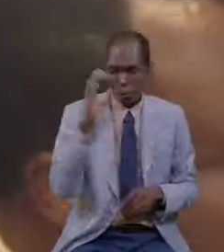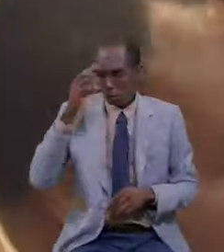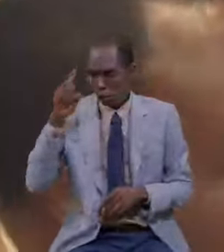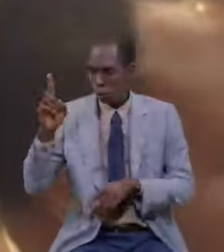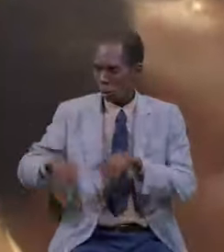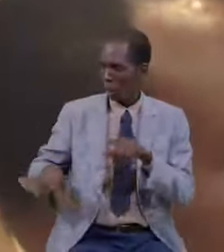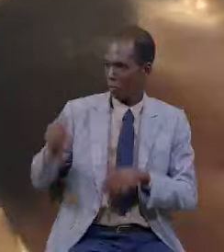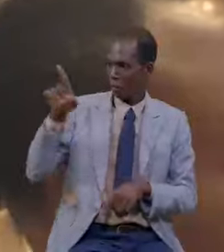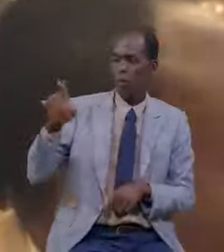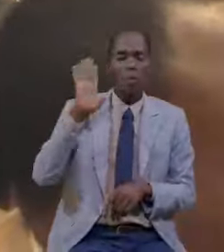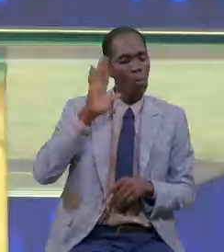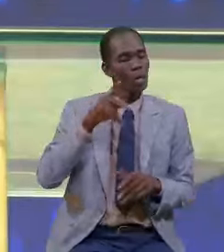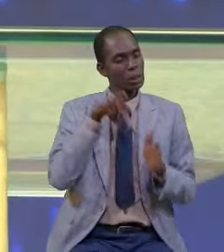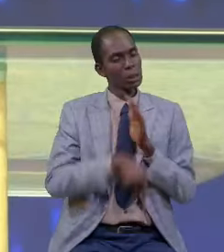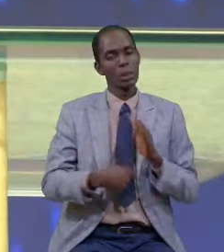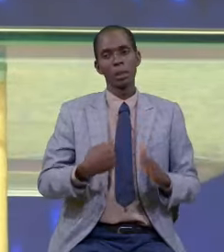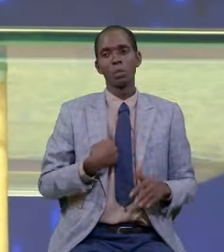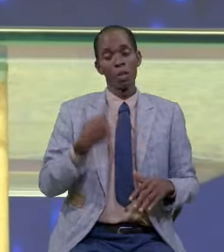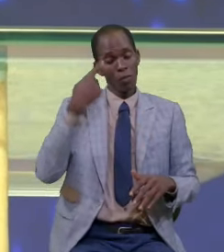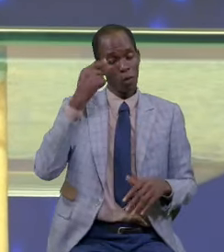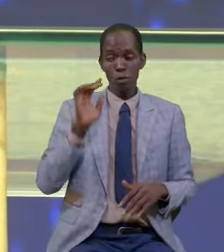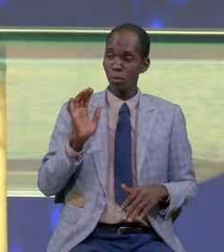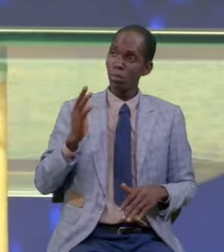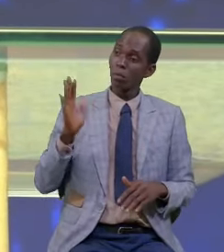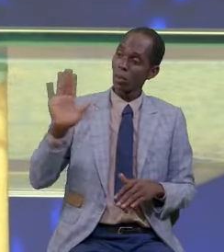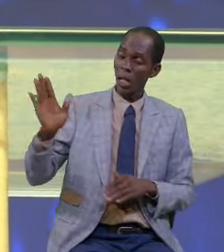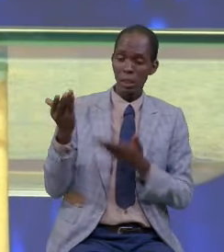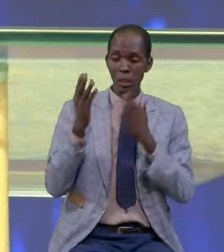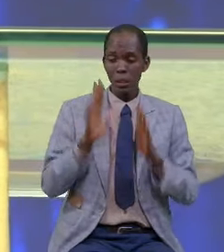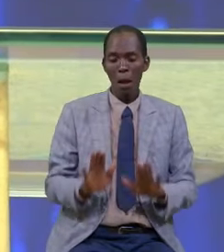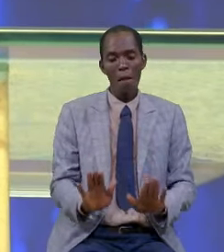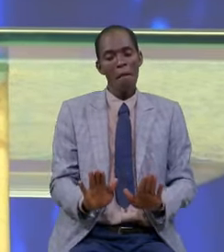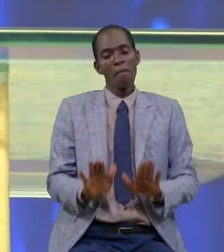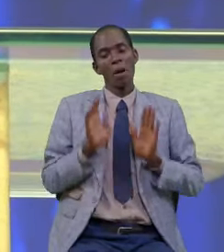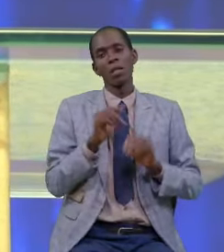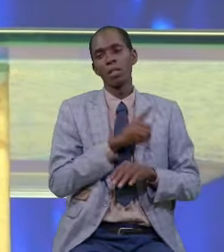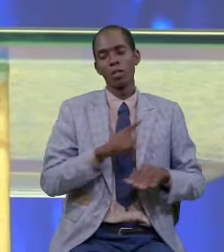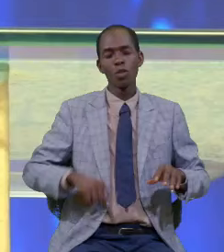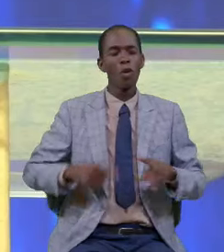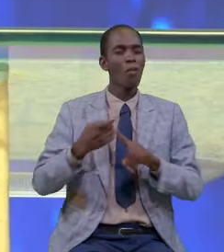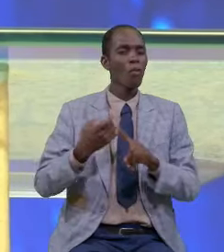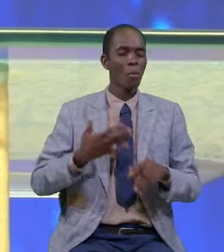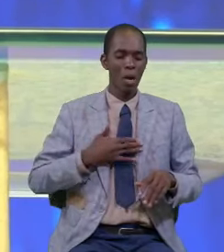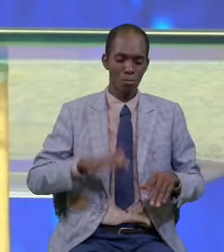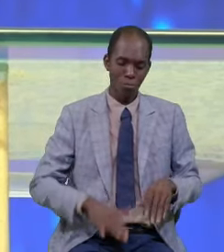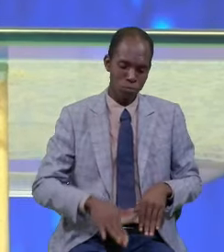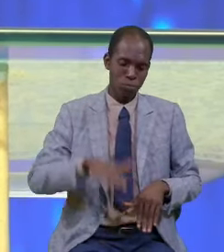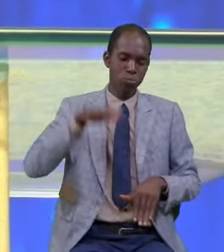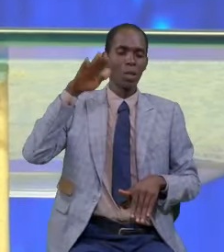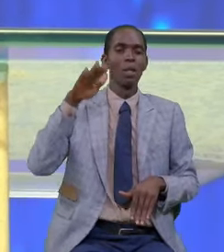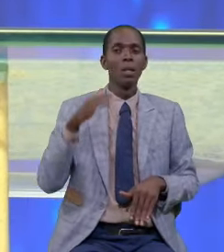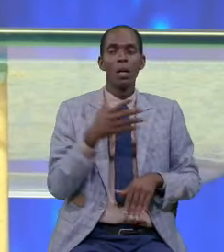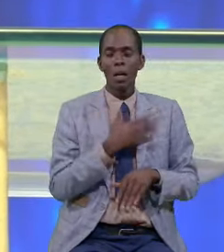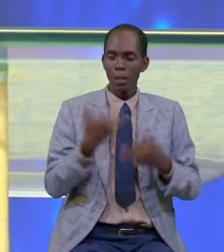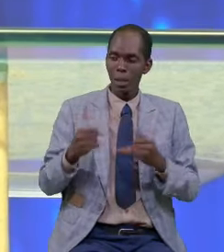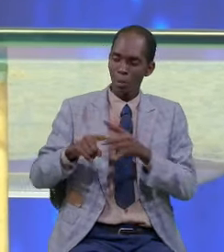servant feared the Lord from my youth. And then he began to tell Elijah how he feared the Lord. But